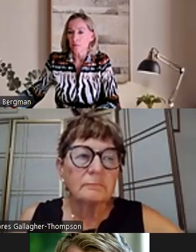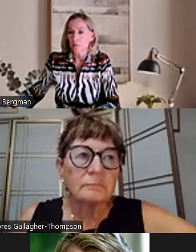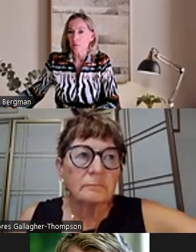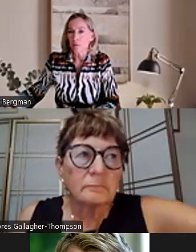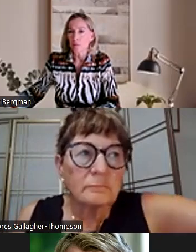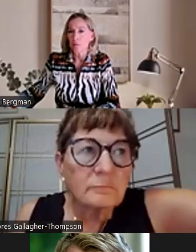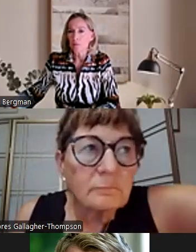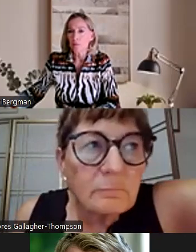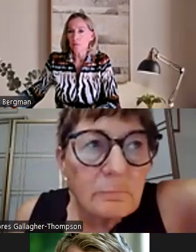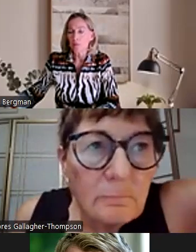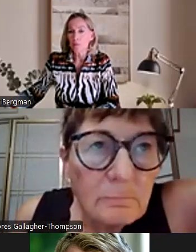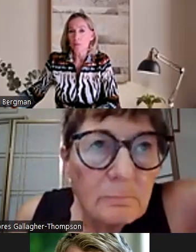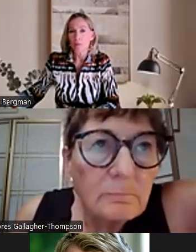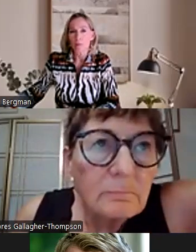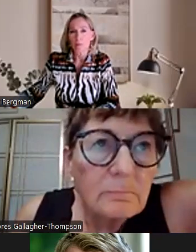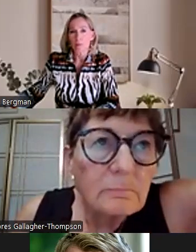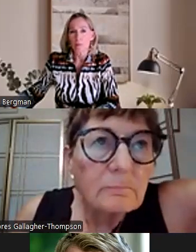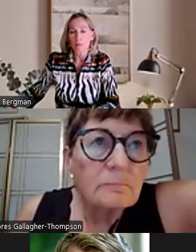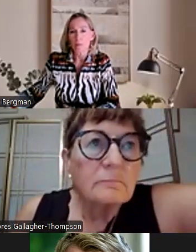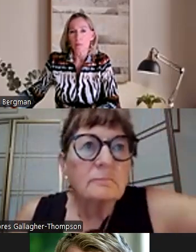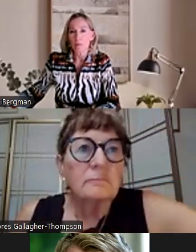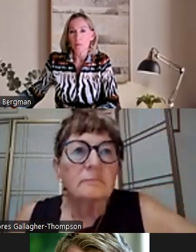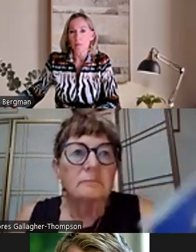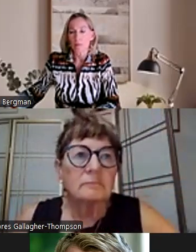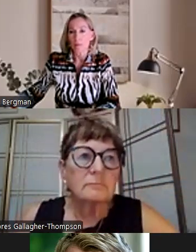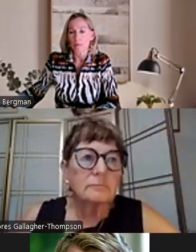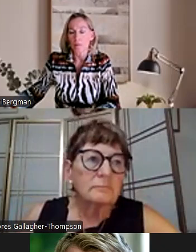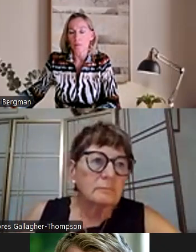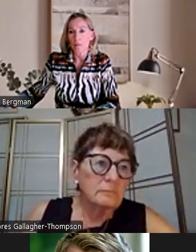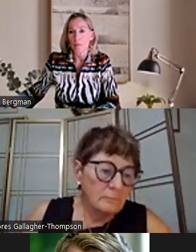This is Barbara. Well, I do think I'd love to get a